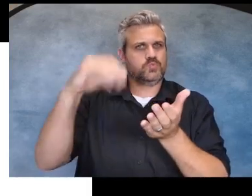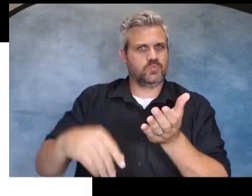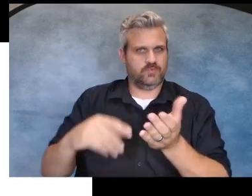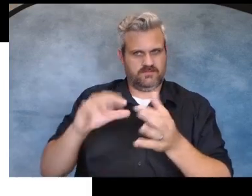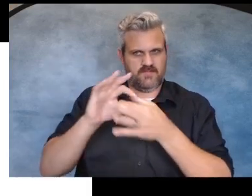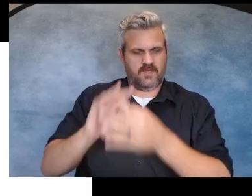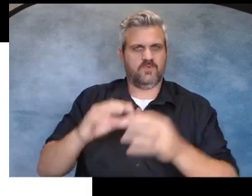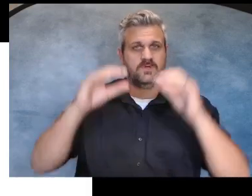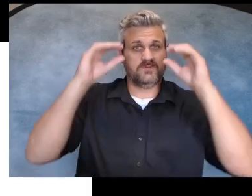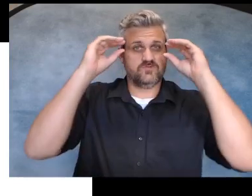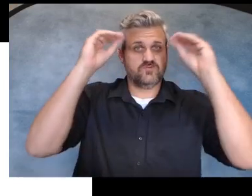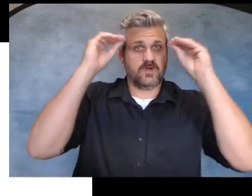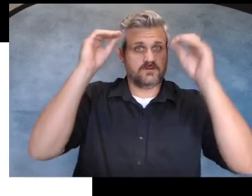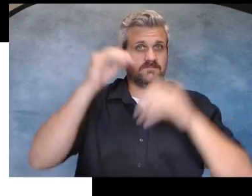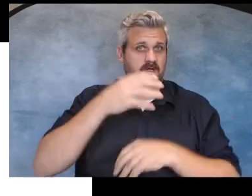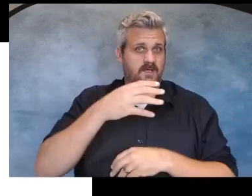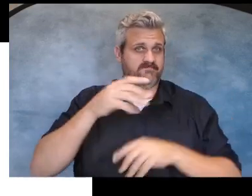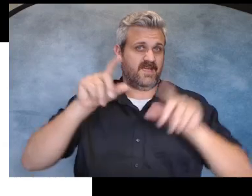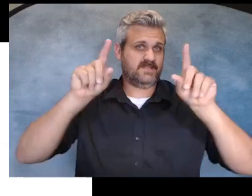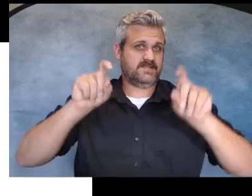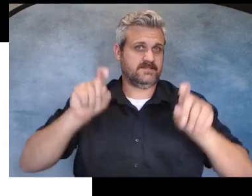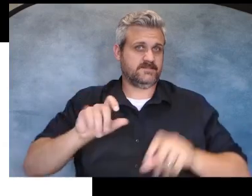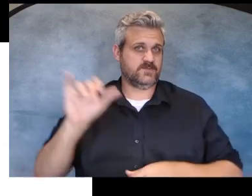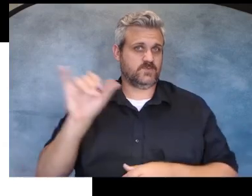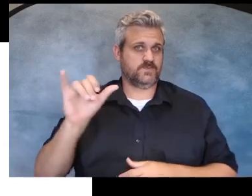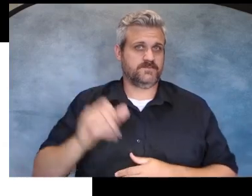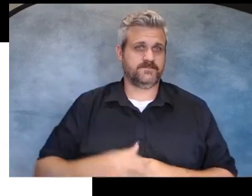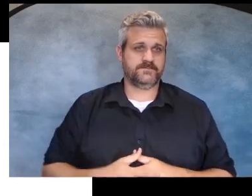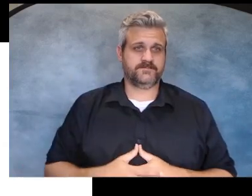student with instruction and assessment.